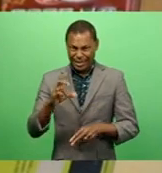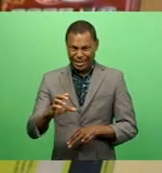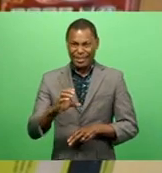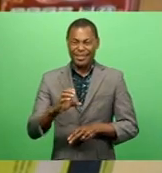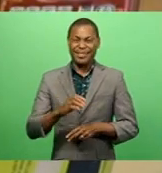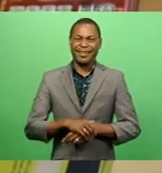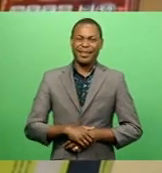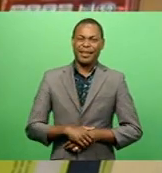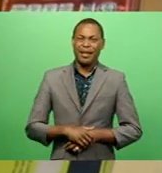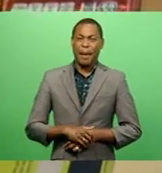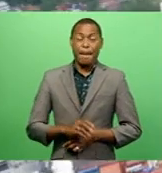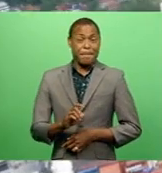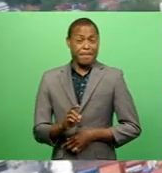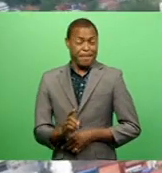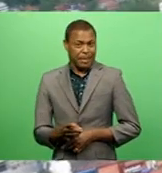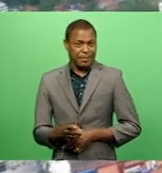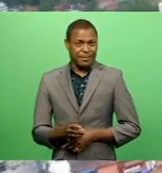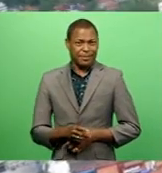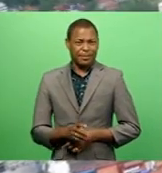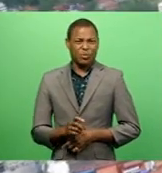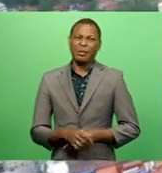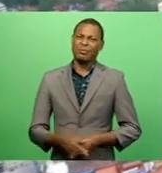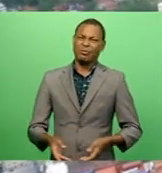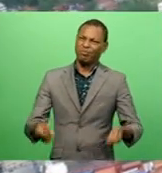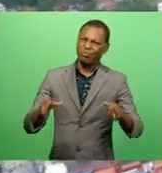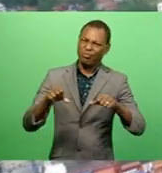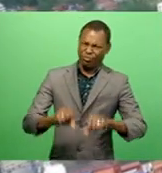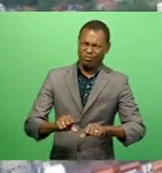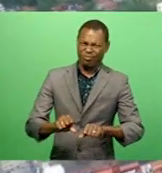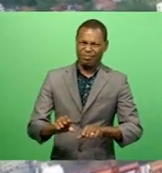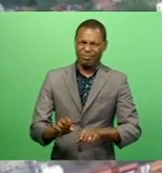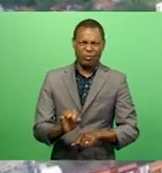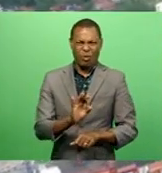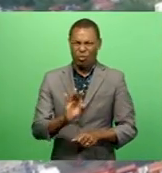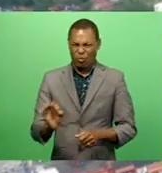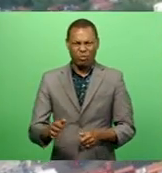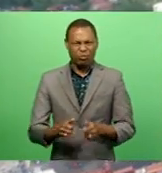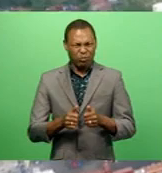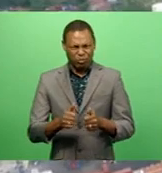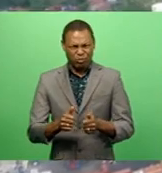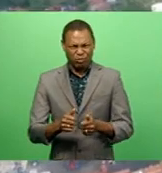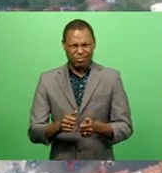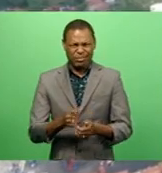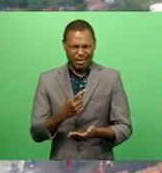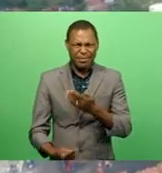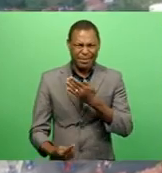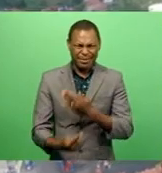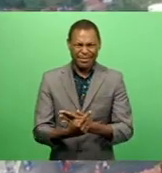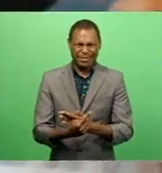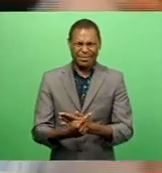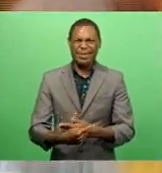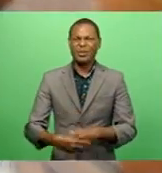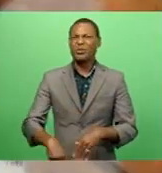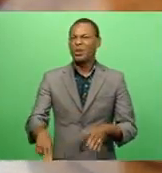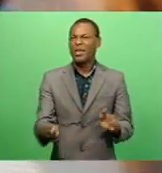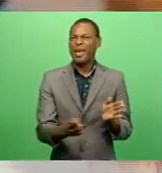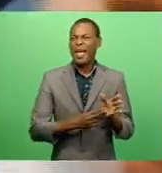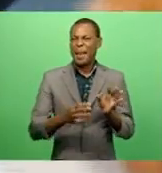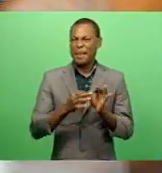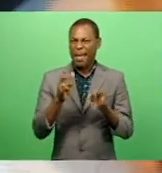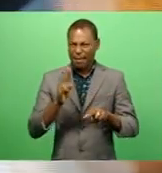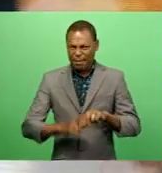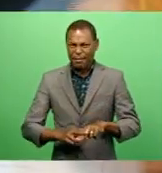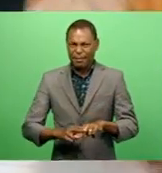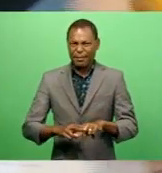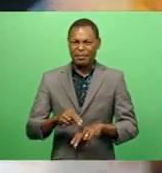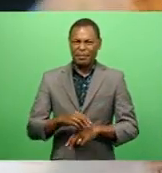Fiji. However, it was lost due to the mishandling of the NBF saga. He adds home finance has come into play.